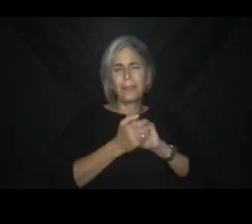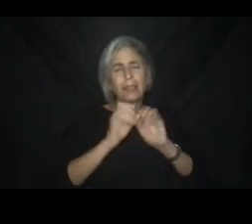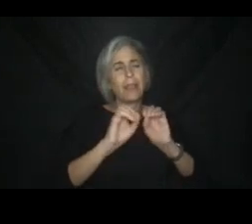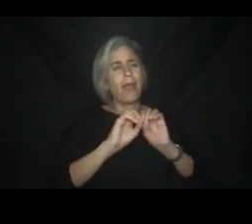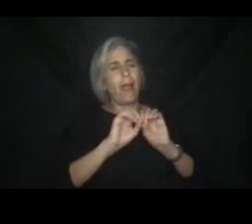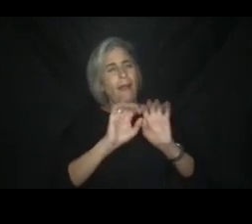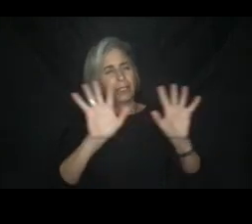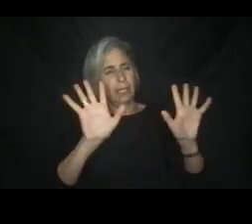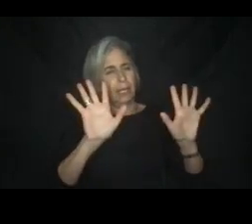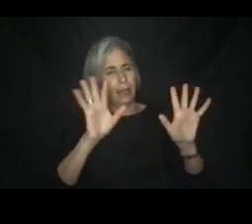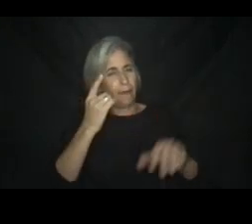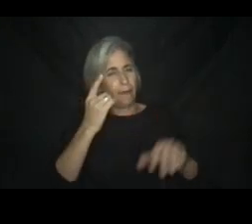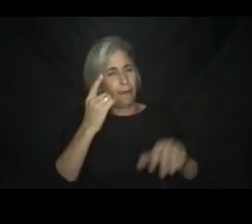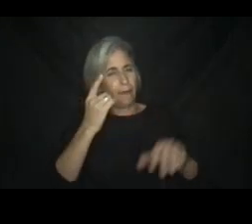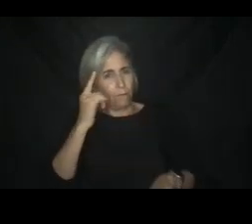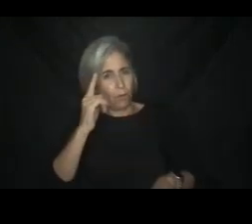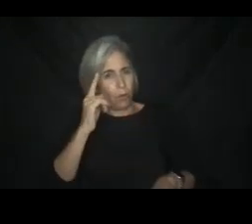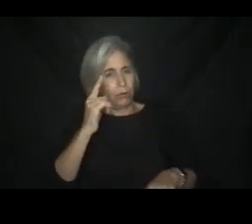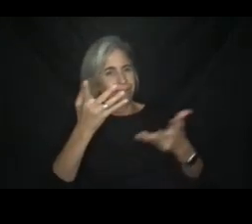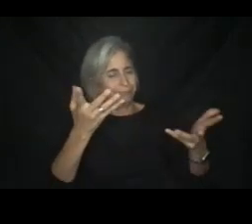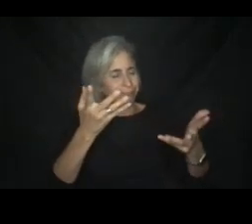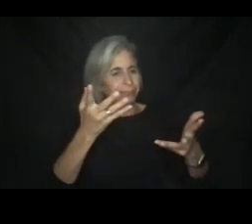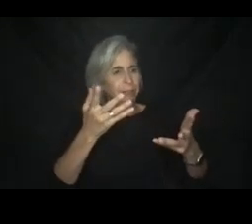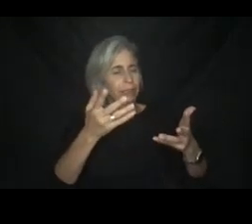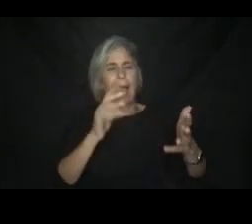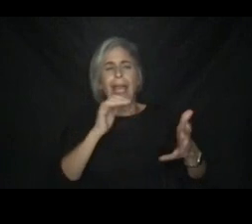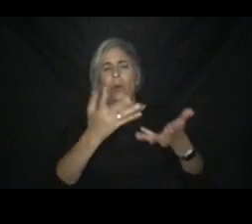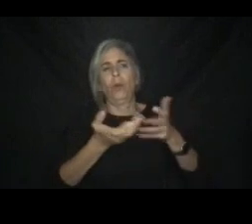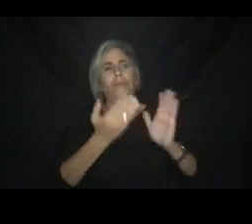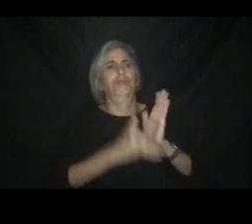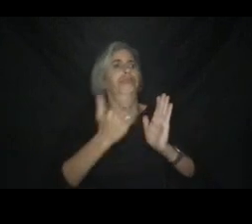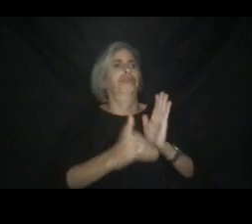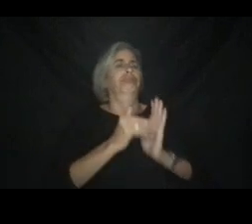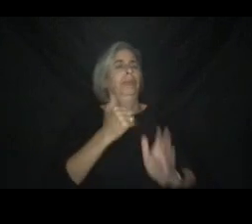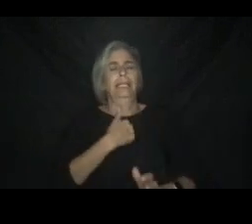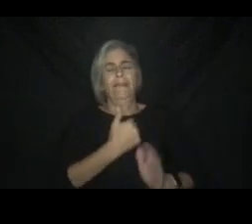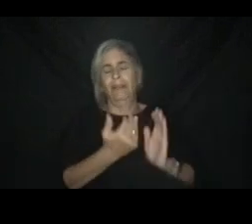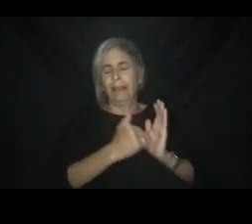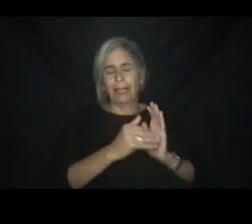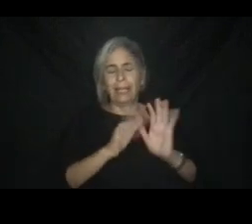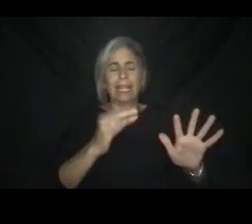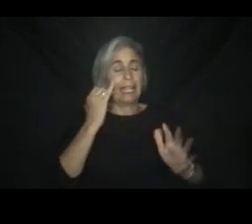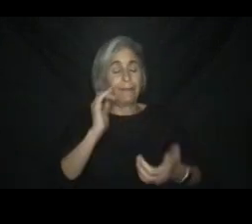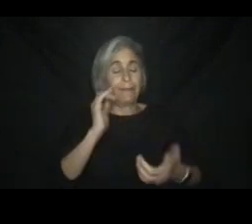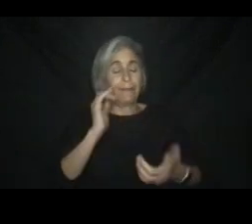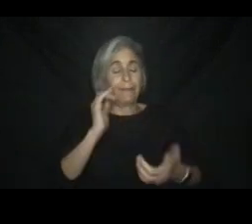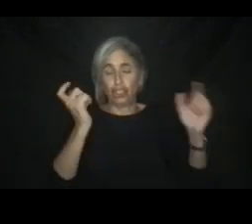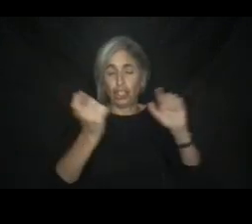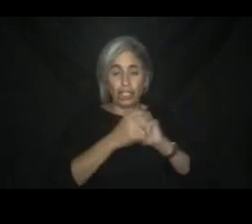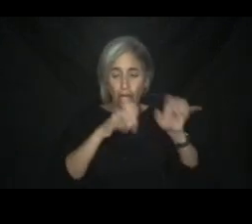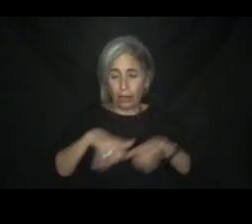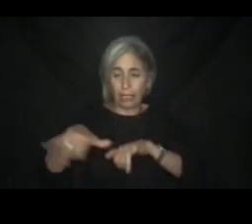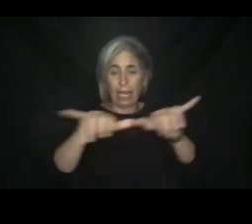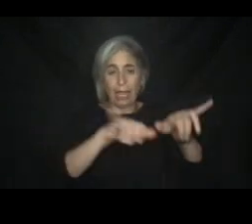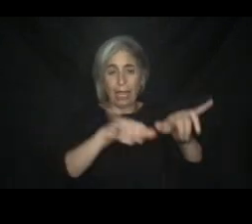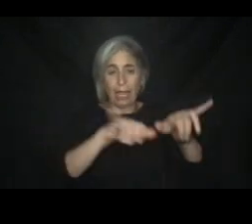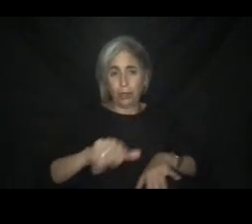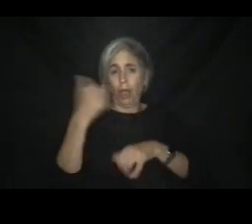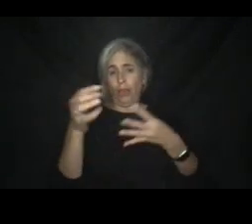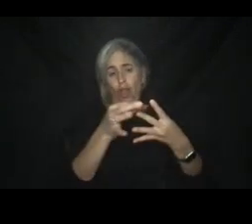obviously, for the sake of expediency, I won't repeat myself as if any of these boundary changes are common to other